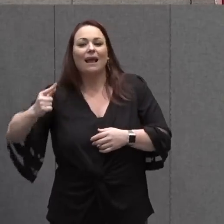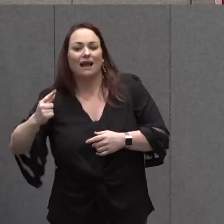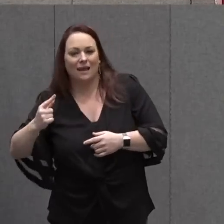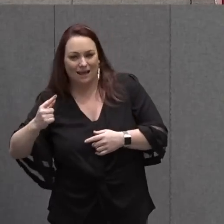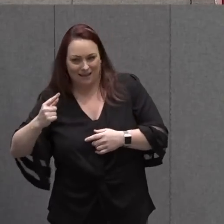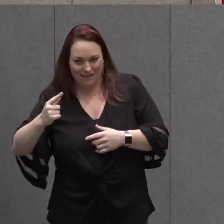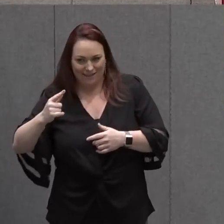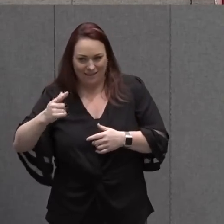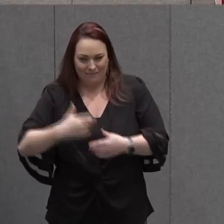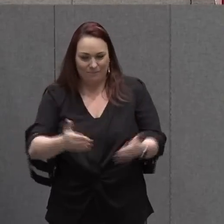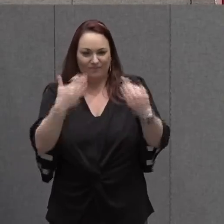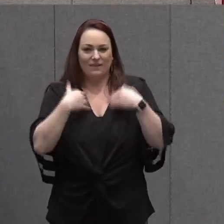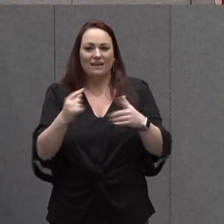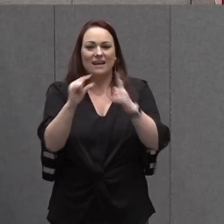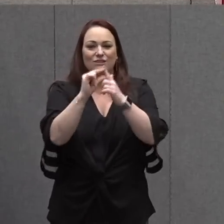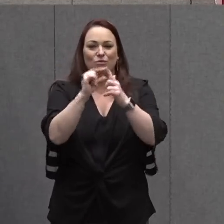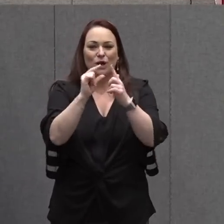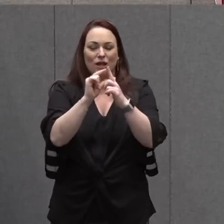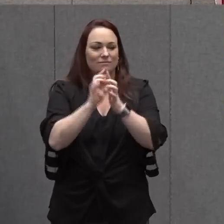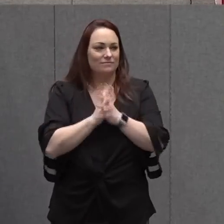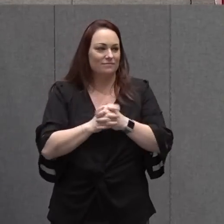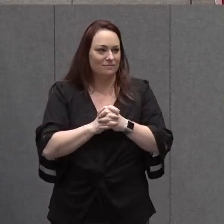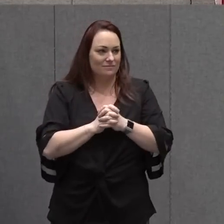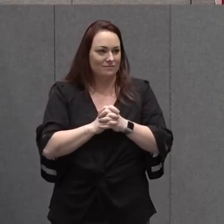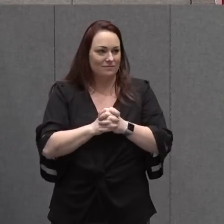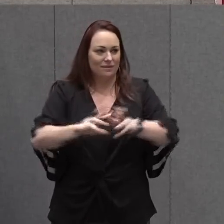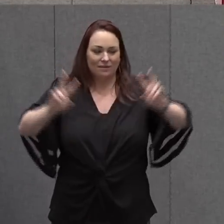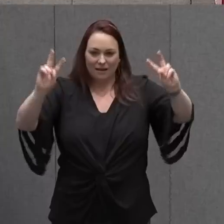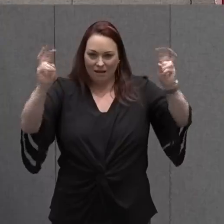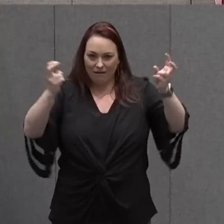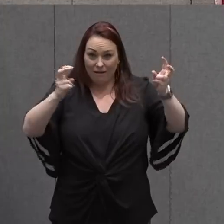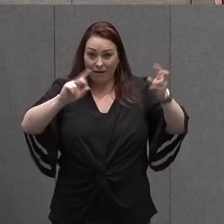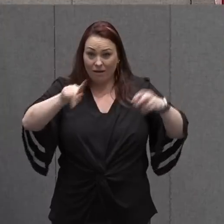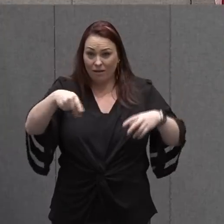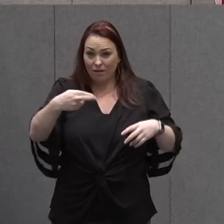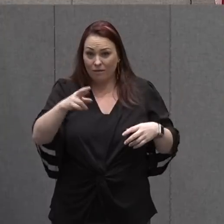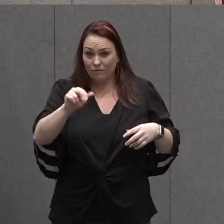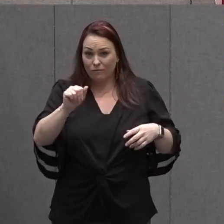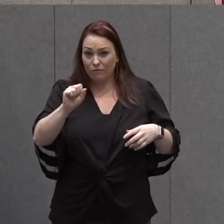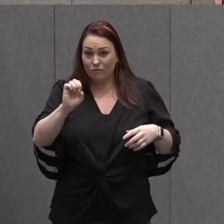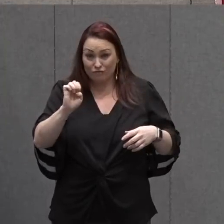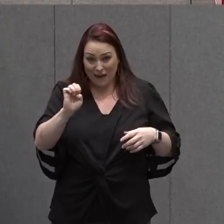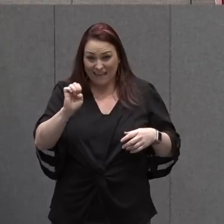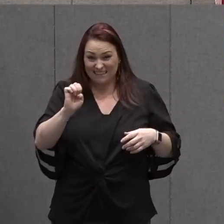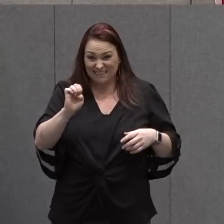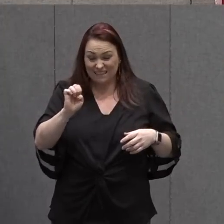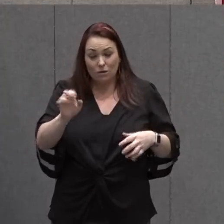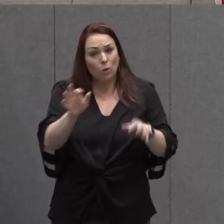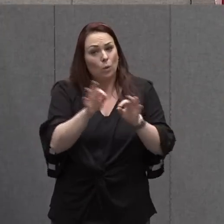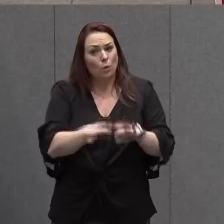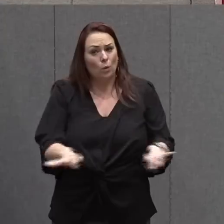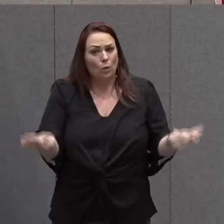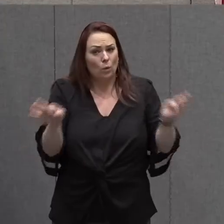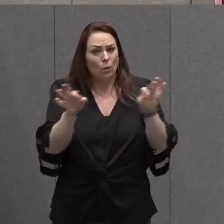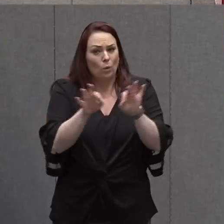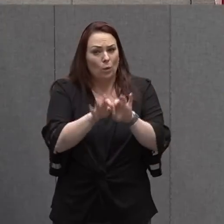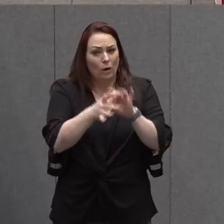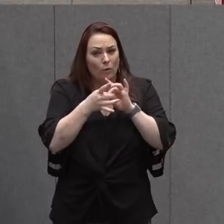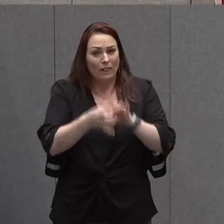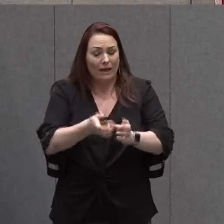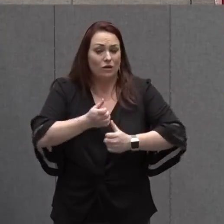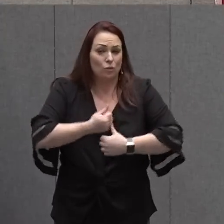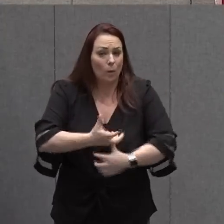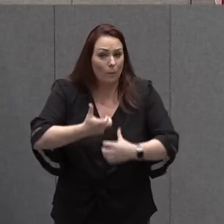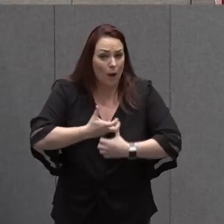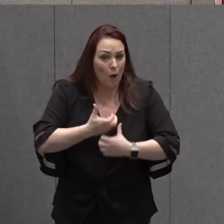our next vocabulary word is phrase. This is important, especially when we are thinking about poems and